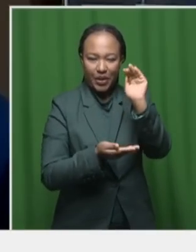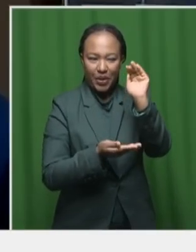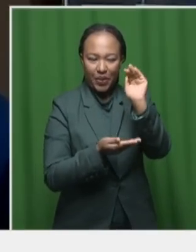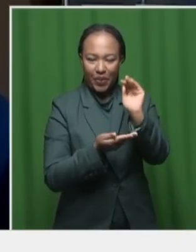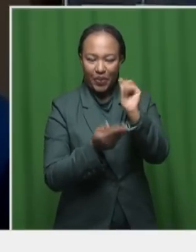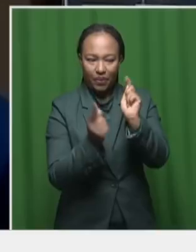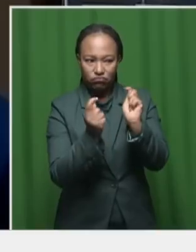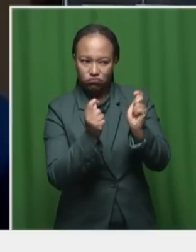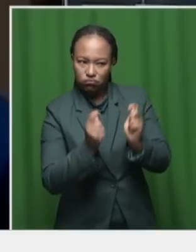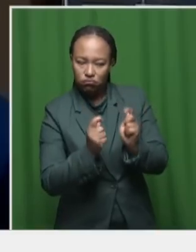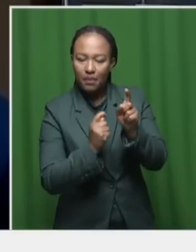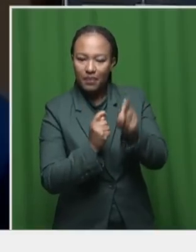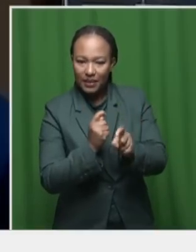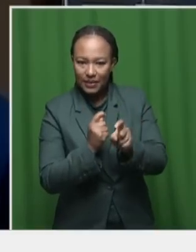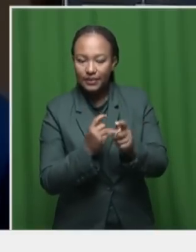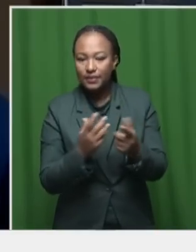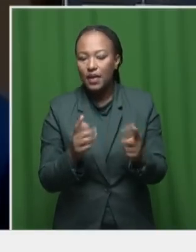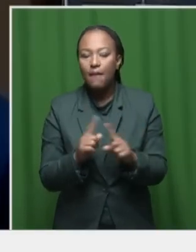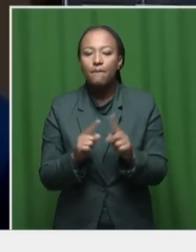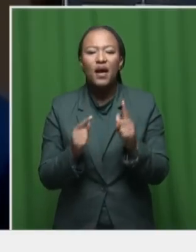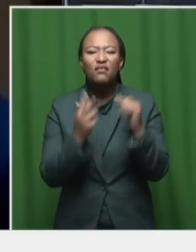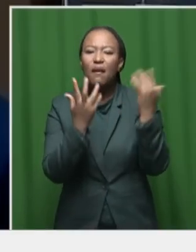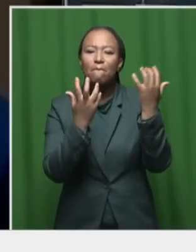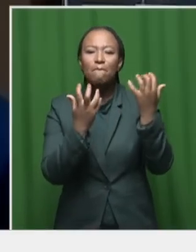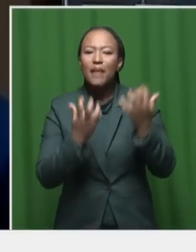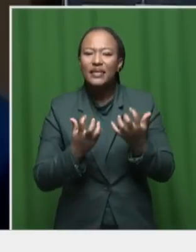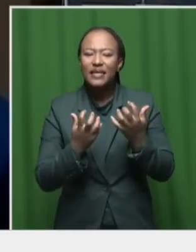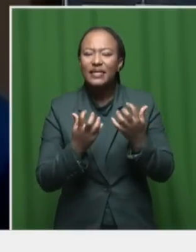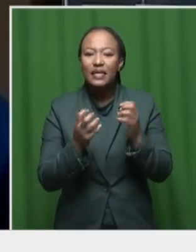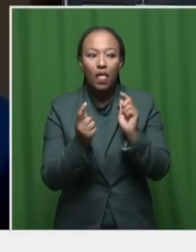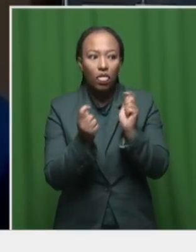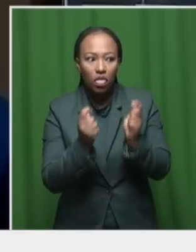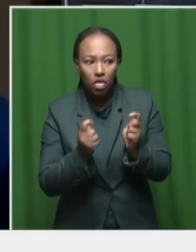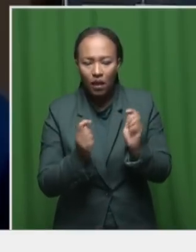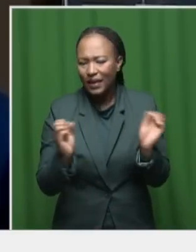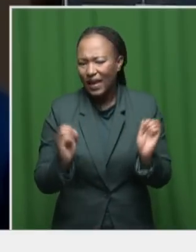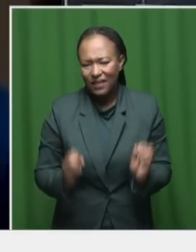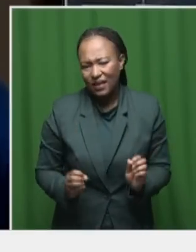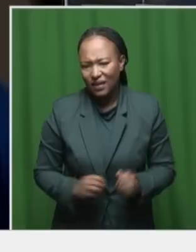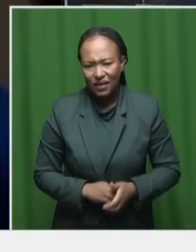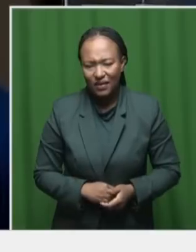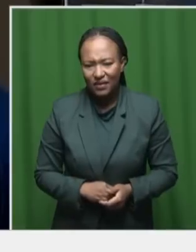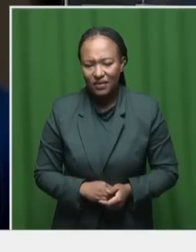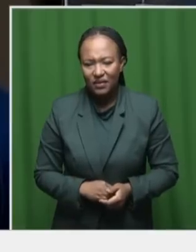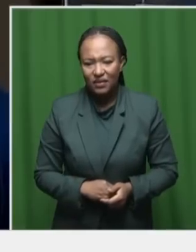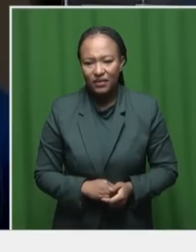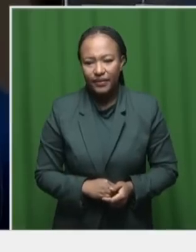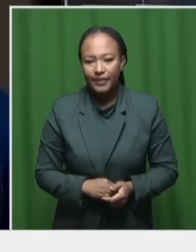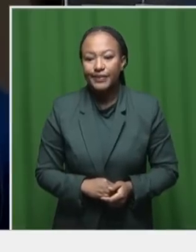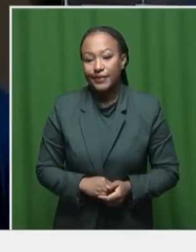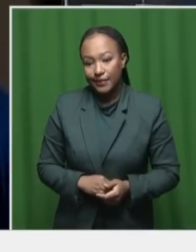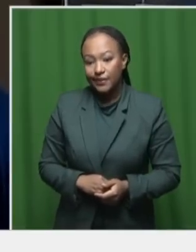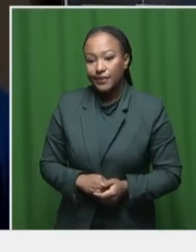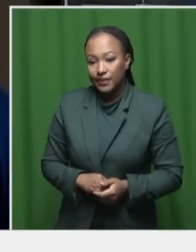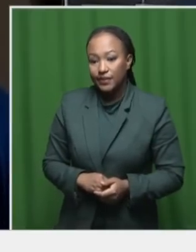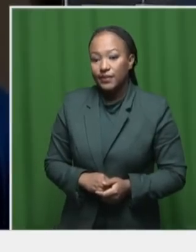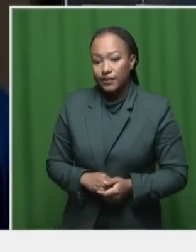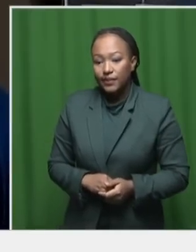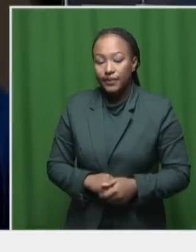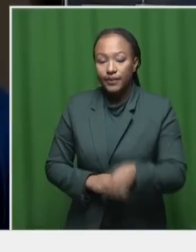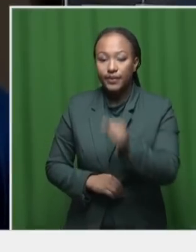But there are barely any budgets left to adjust, Dawie. I'm afraid, yes. And there are